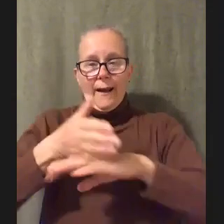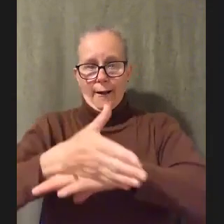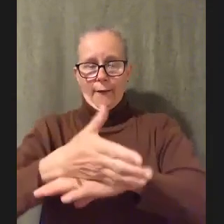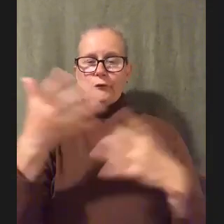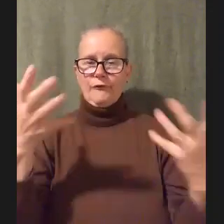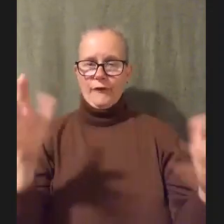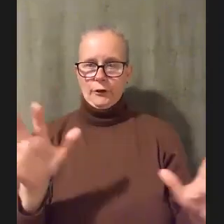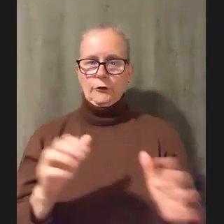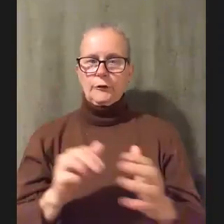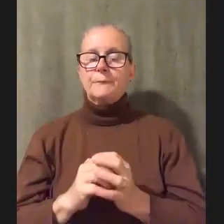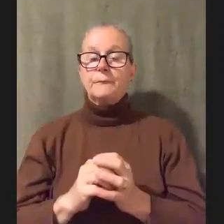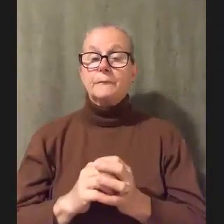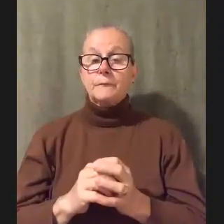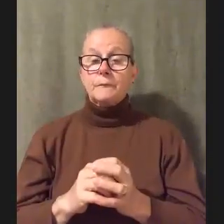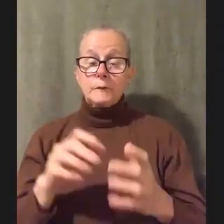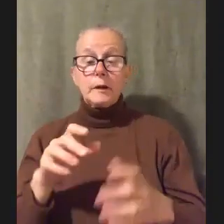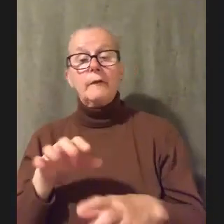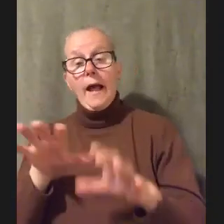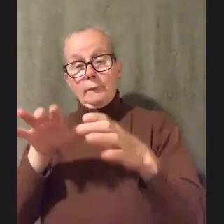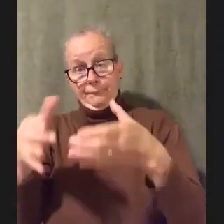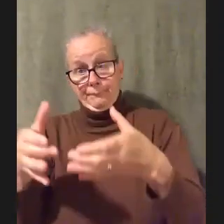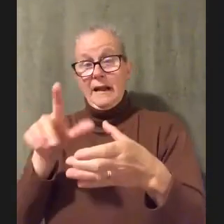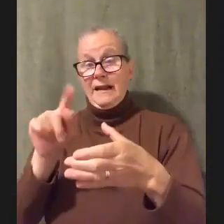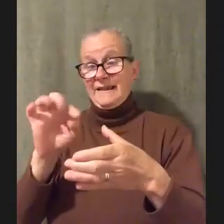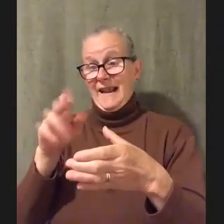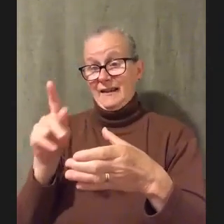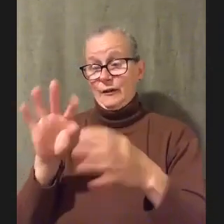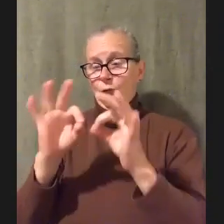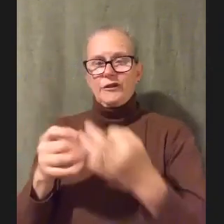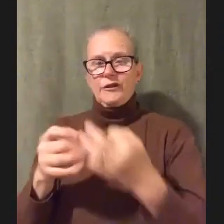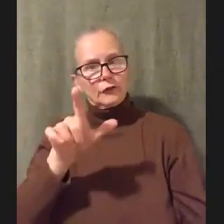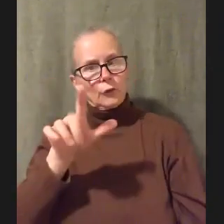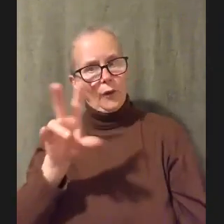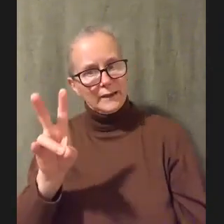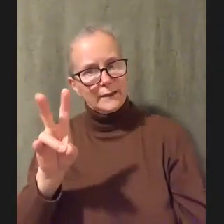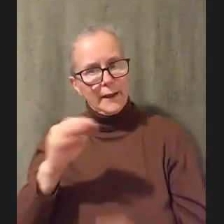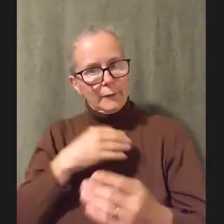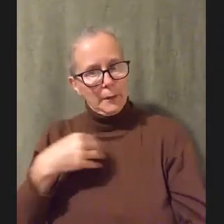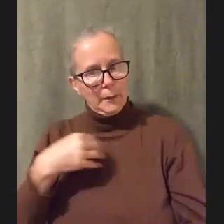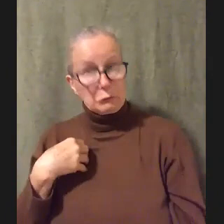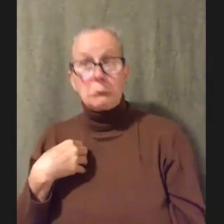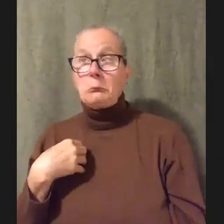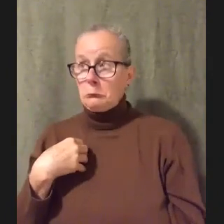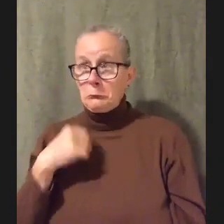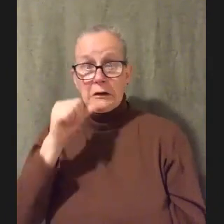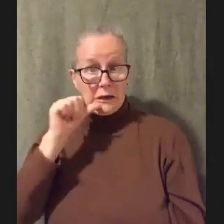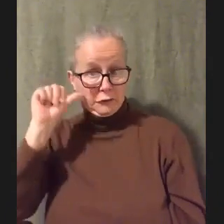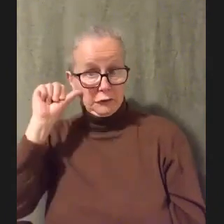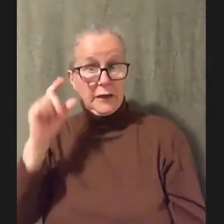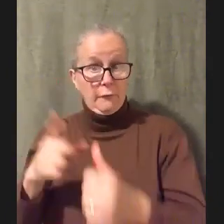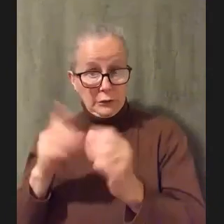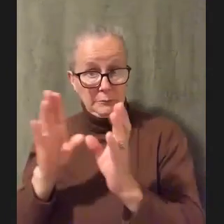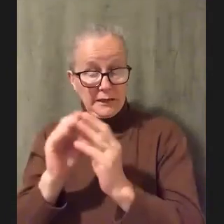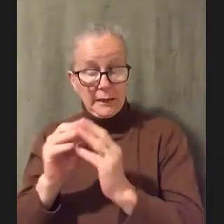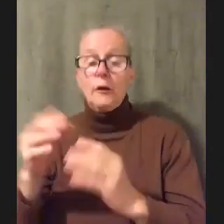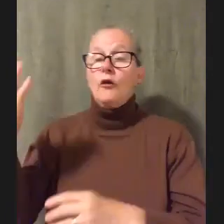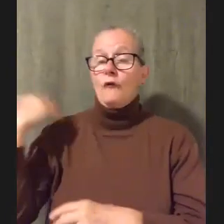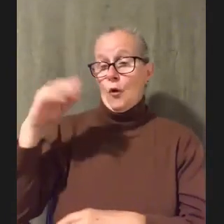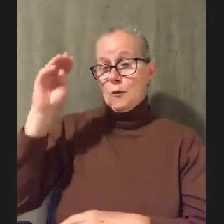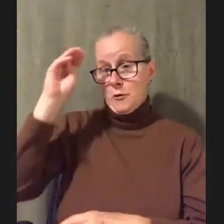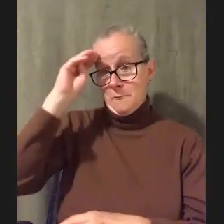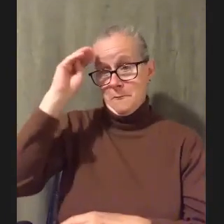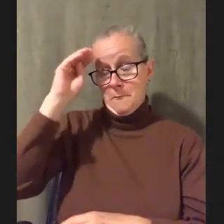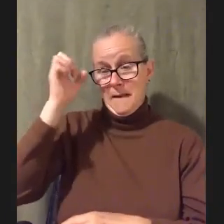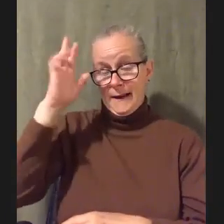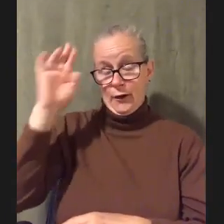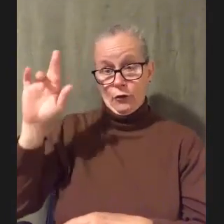So the task force has 27 members. They had their first meeting yesterday, as I mentioned. Former Everett